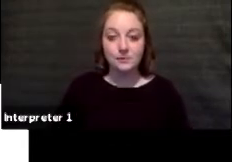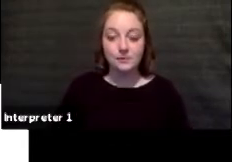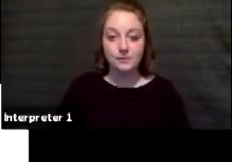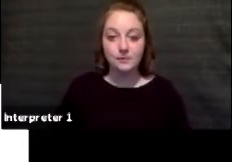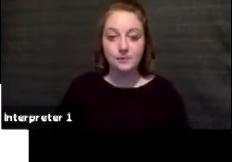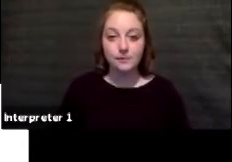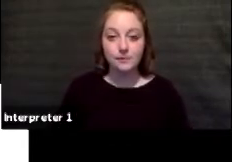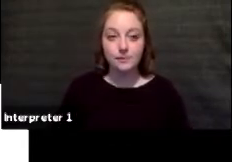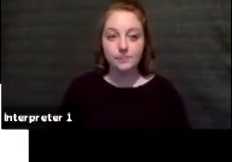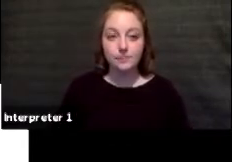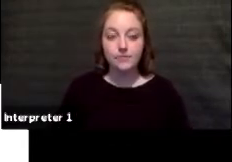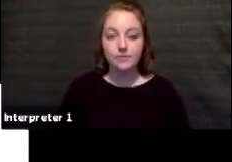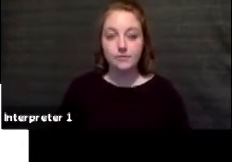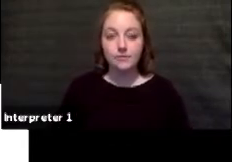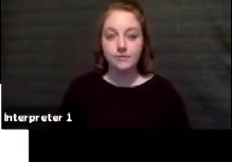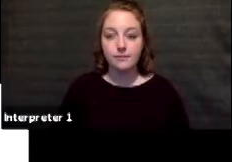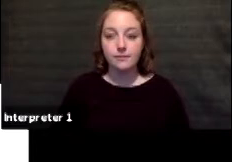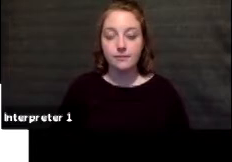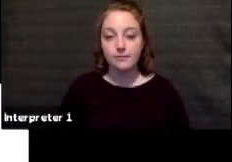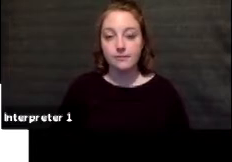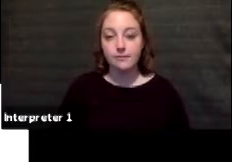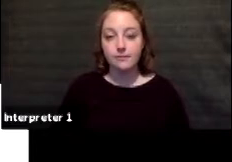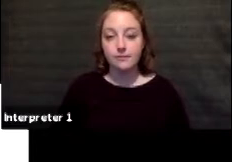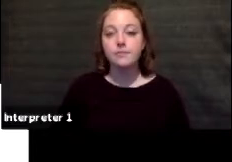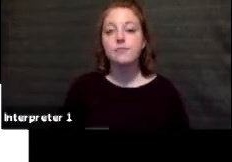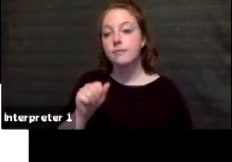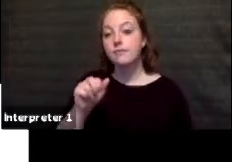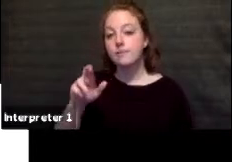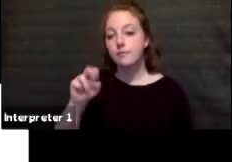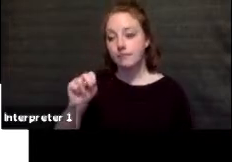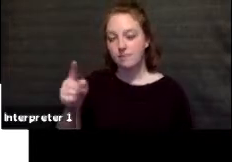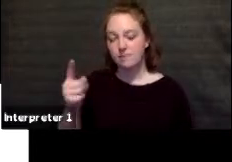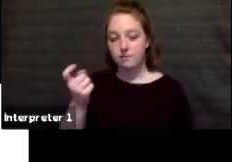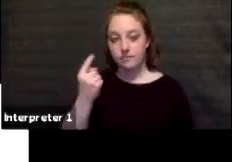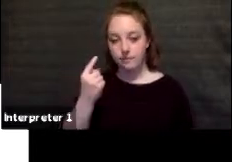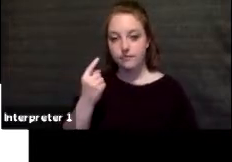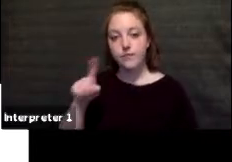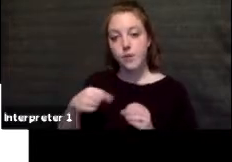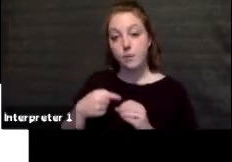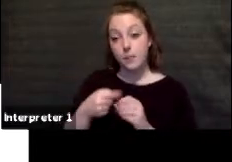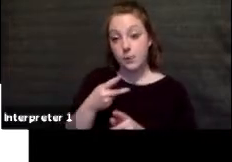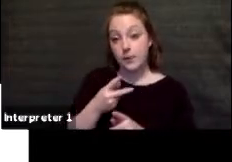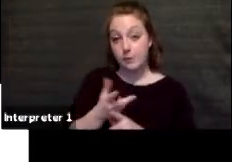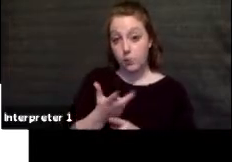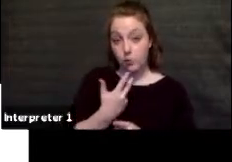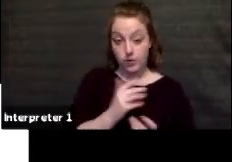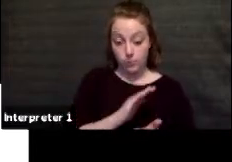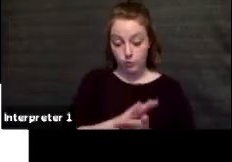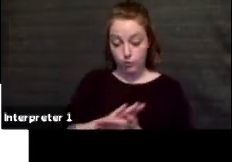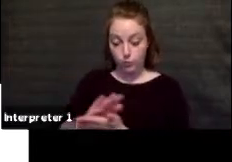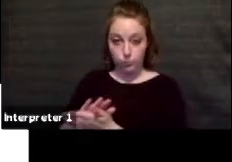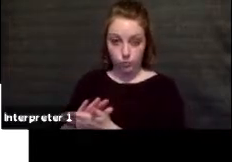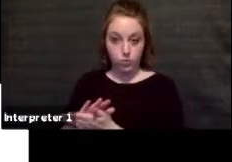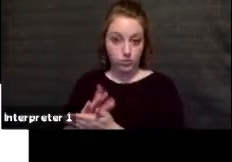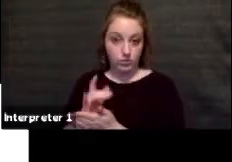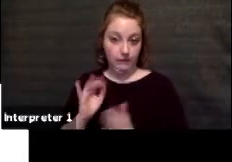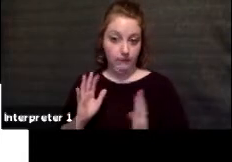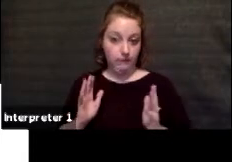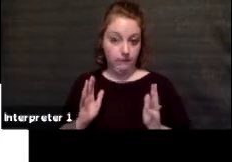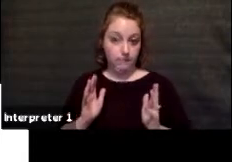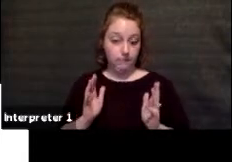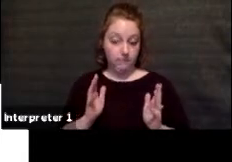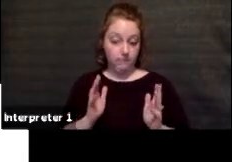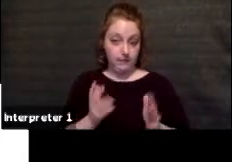And so, Aaron did ask one question, uh, about keeping the three schools as is means a